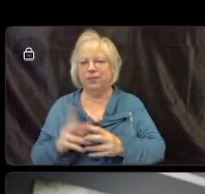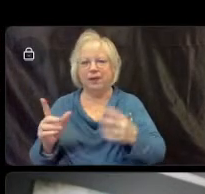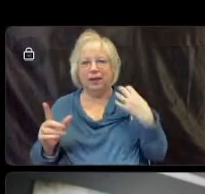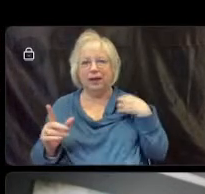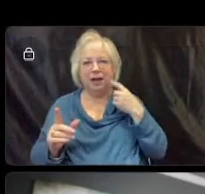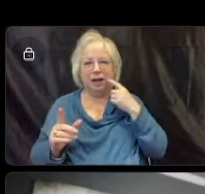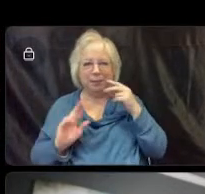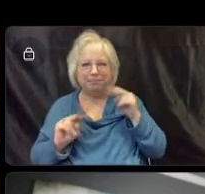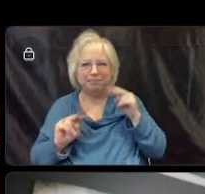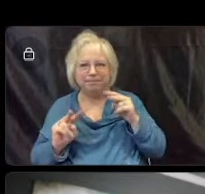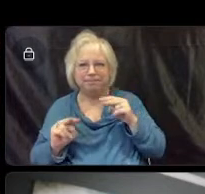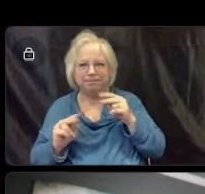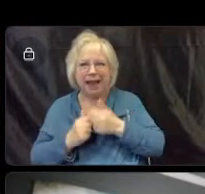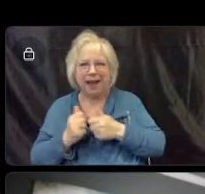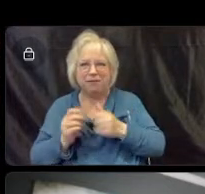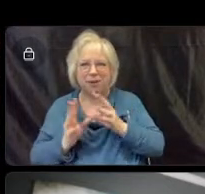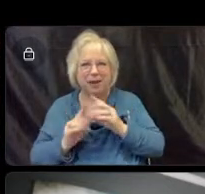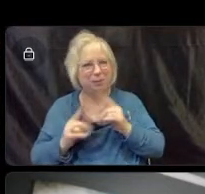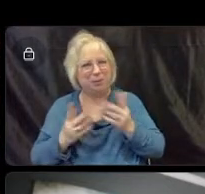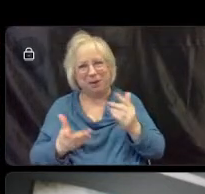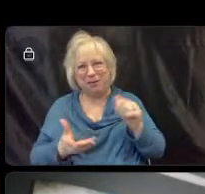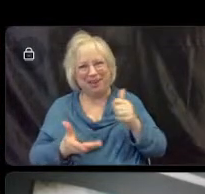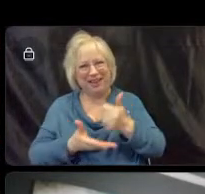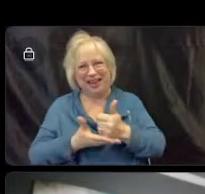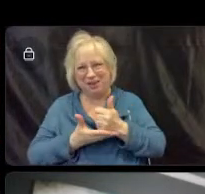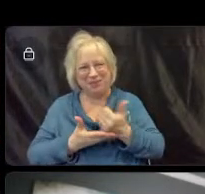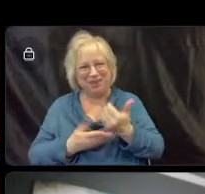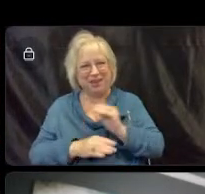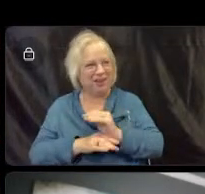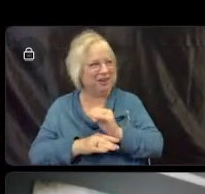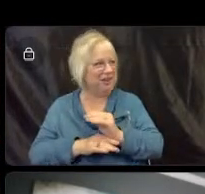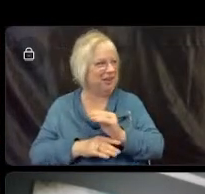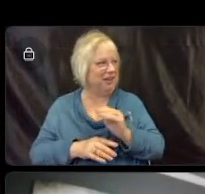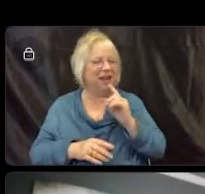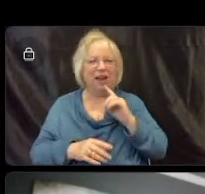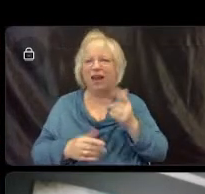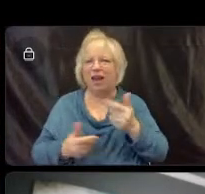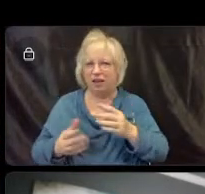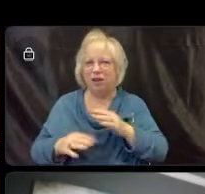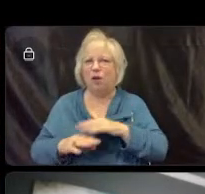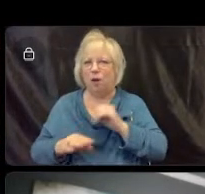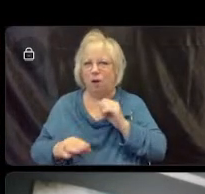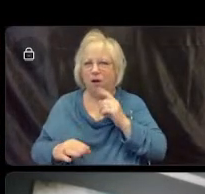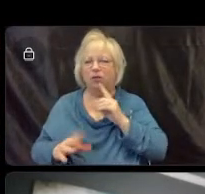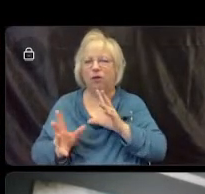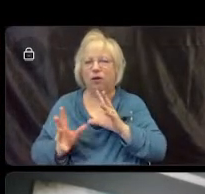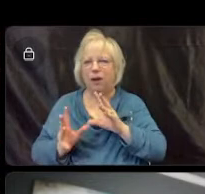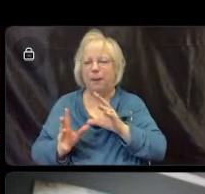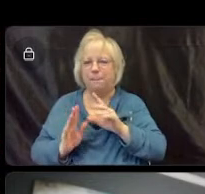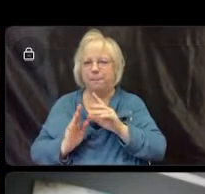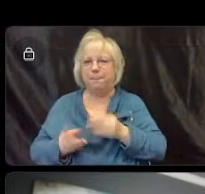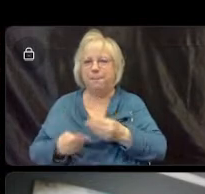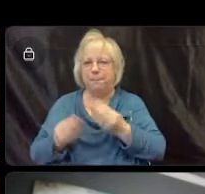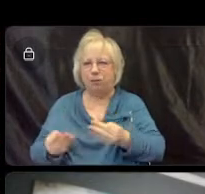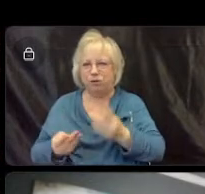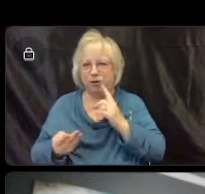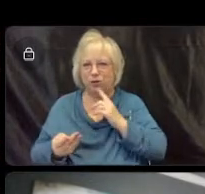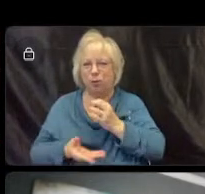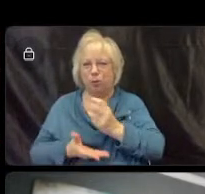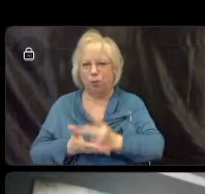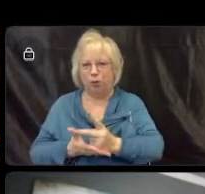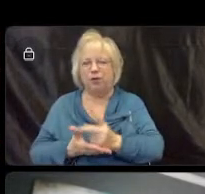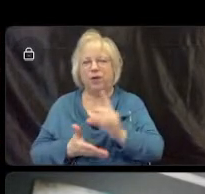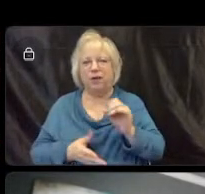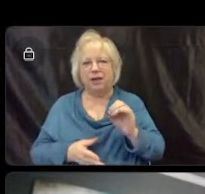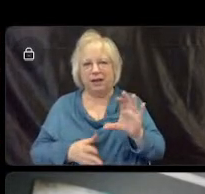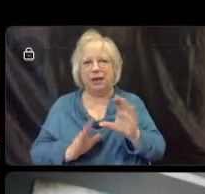every meeting, but I might need some help tonight. Yeah. Now you'll just call for a motion for approval of the December minutes. Yes. For motion for the